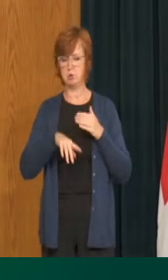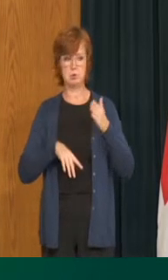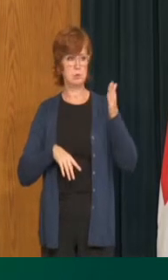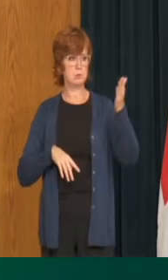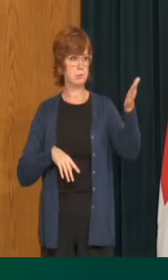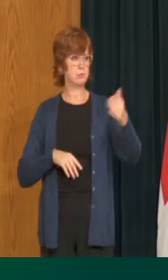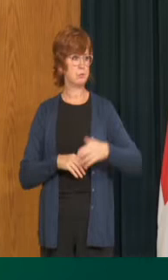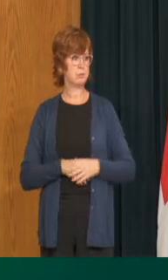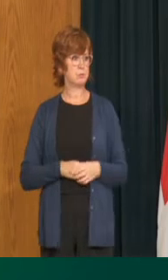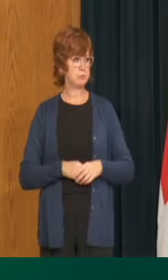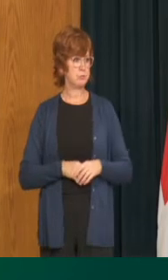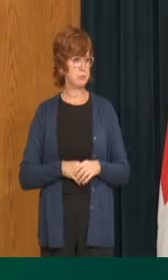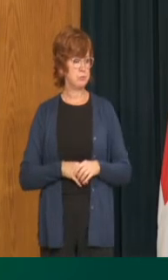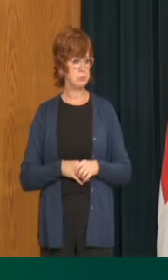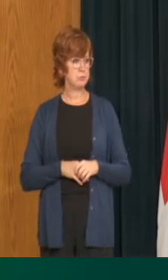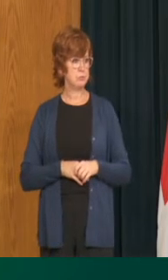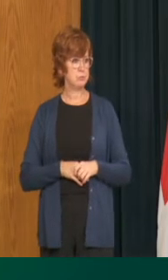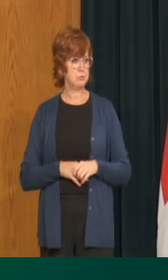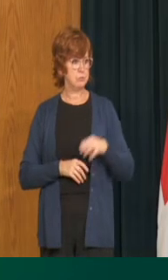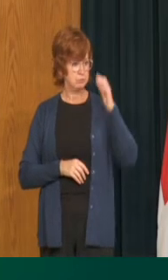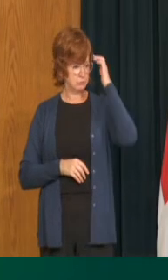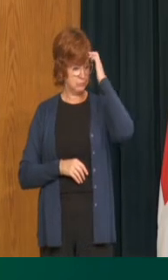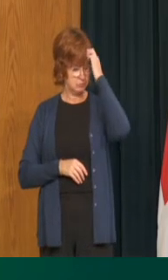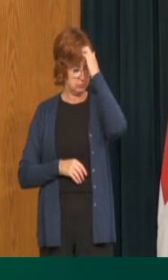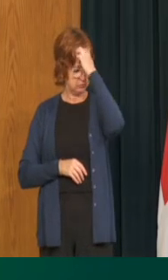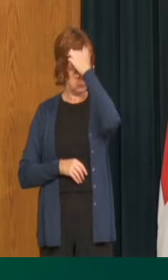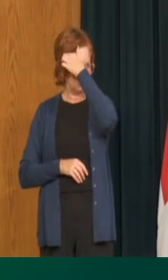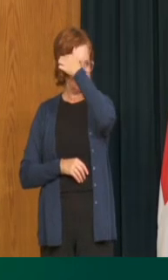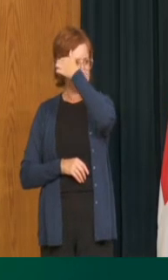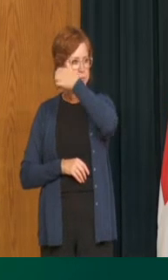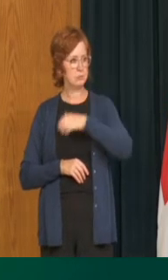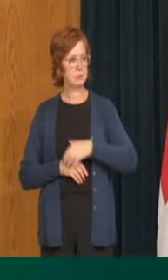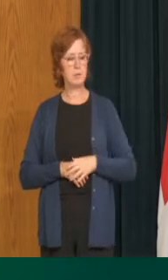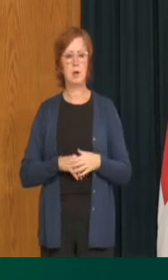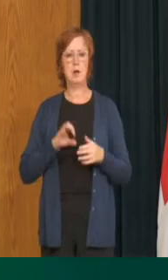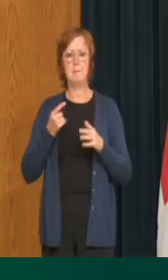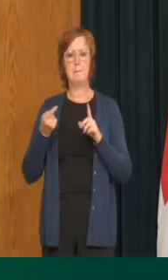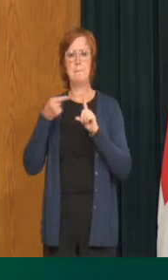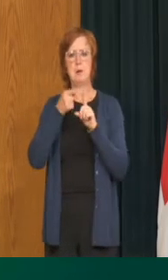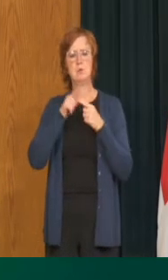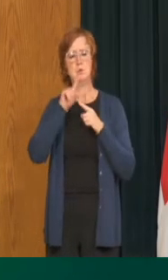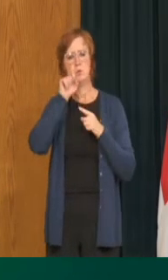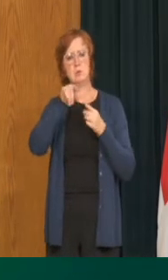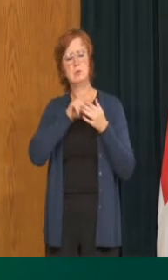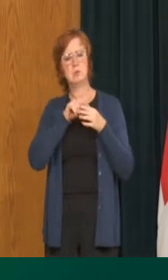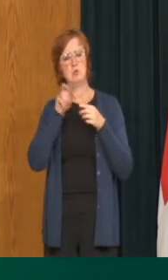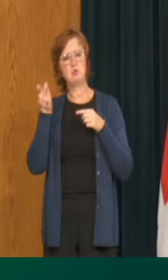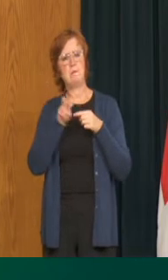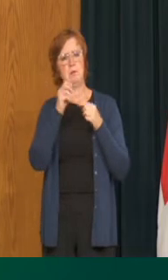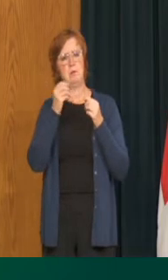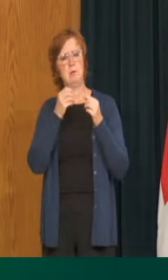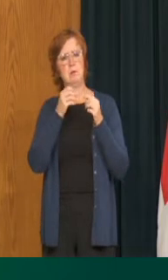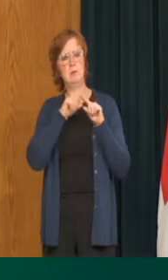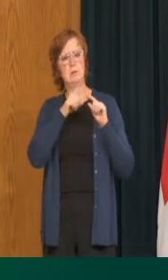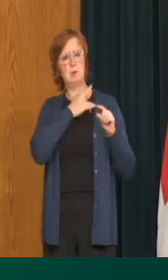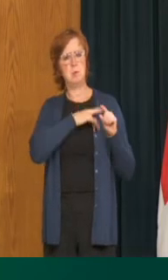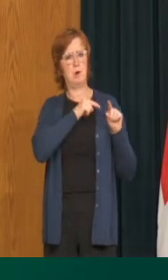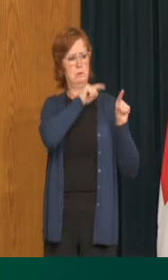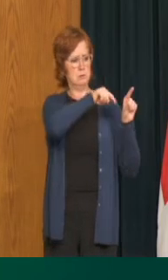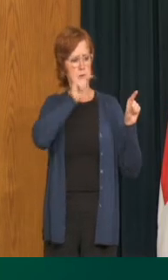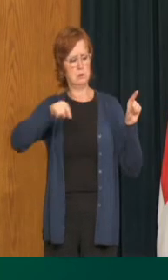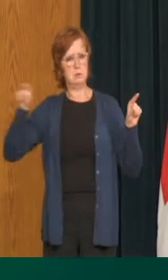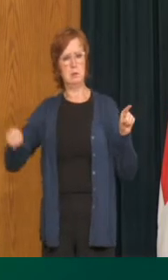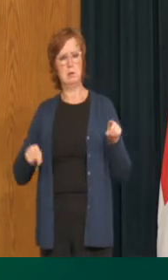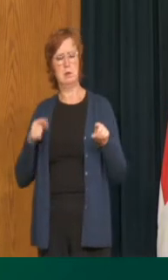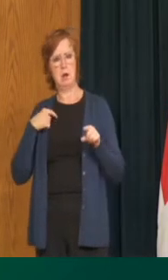on the issue of travel between provinces, as I understand it, there used to be a flag in